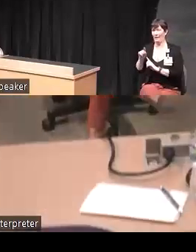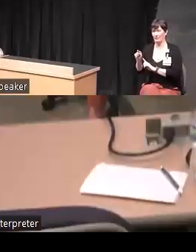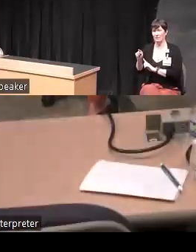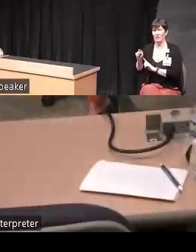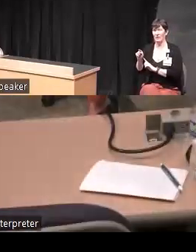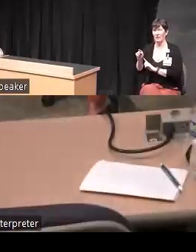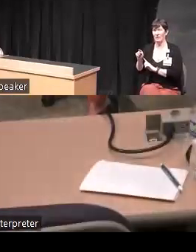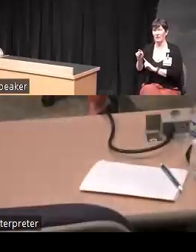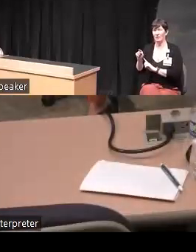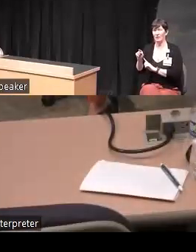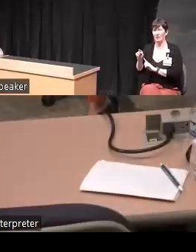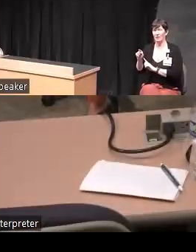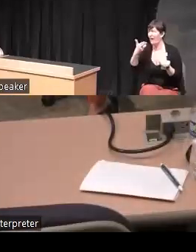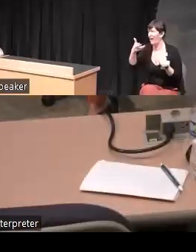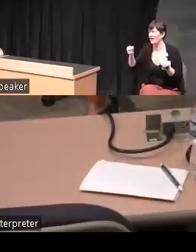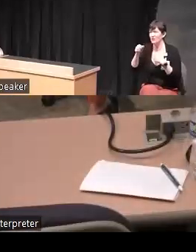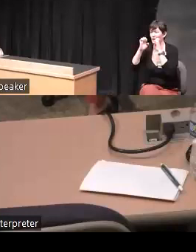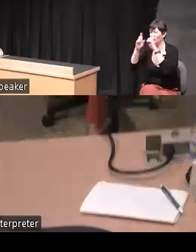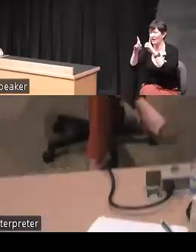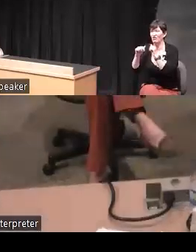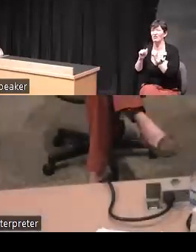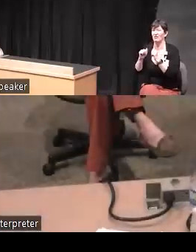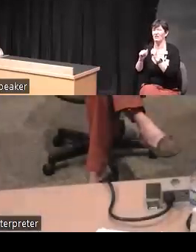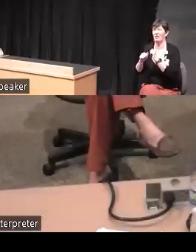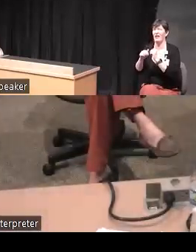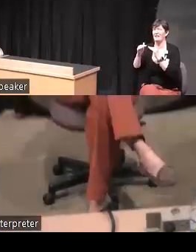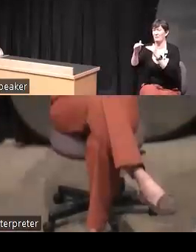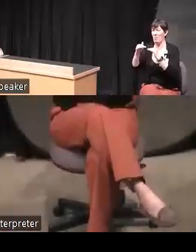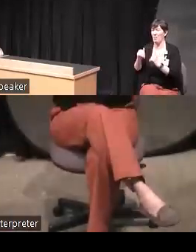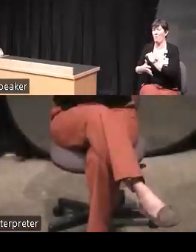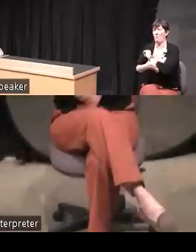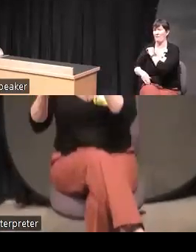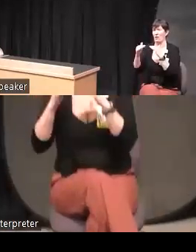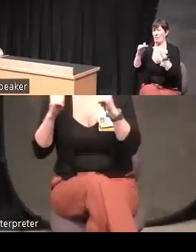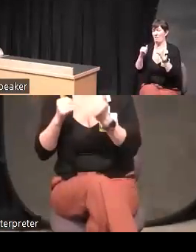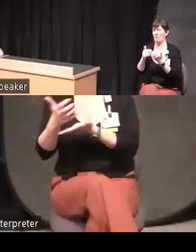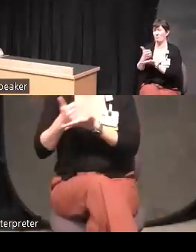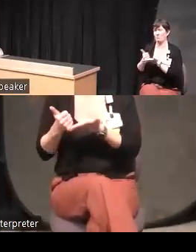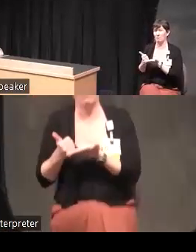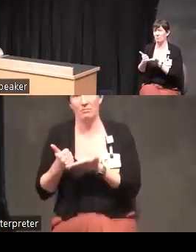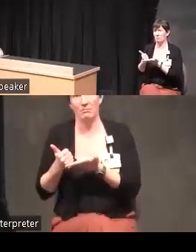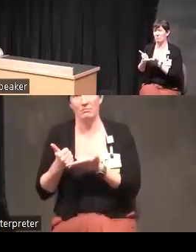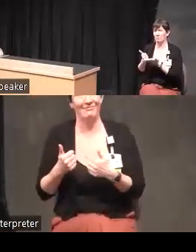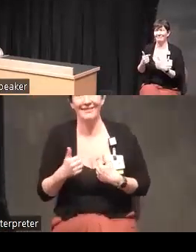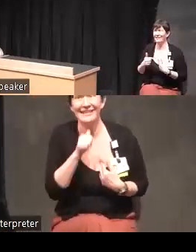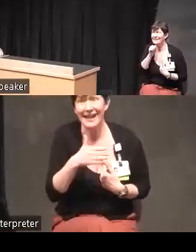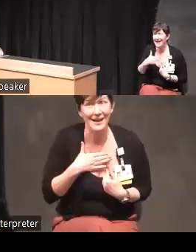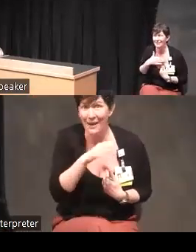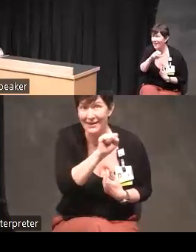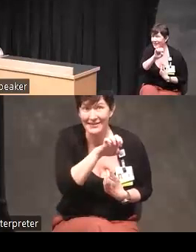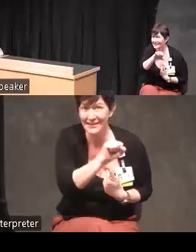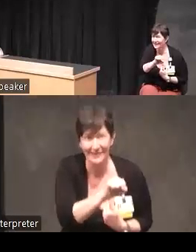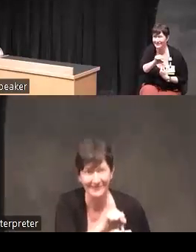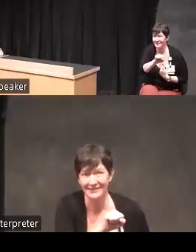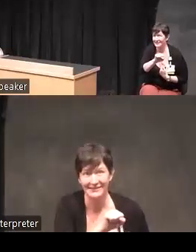school education and lives below the poverty line, right? It's not my socioeconomic status that gives